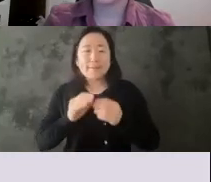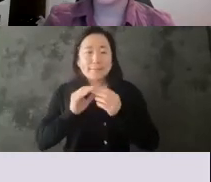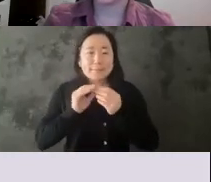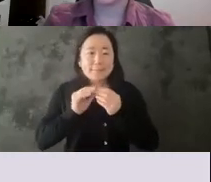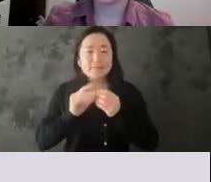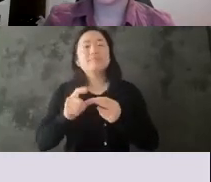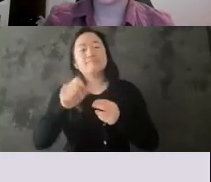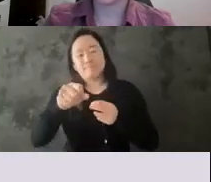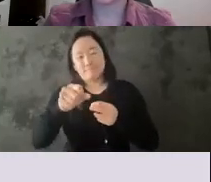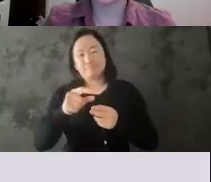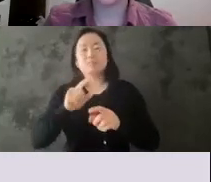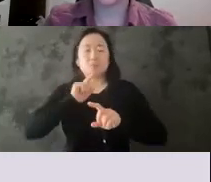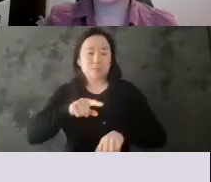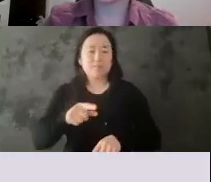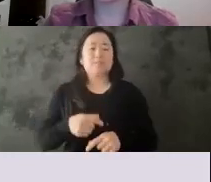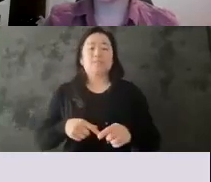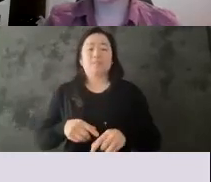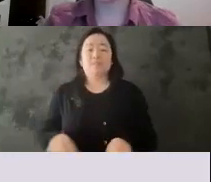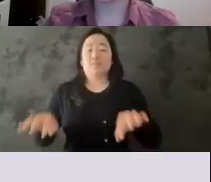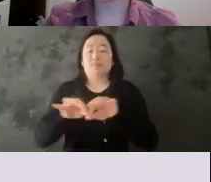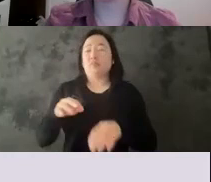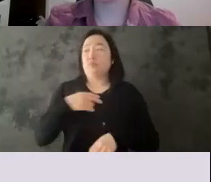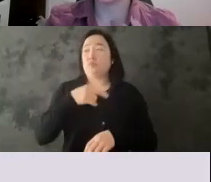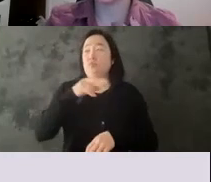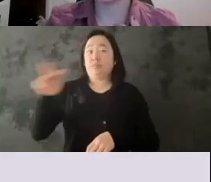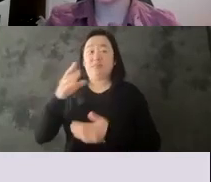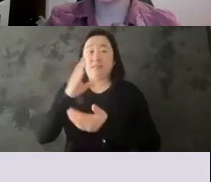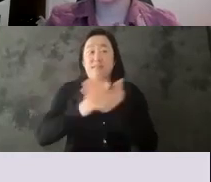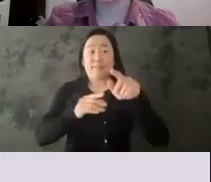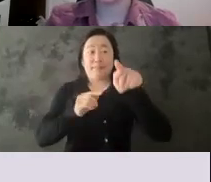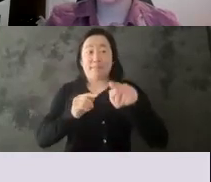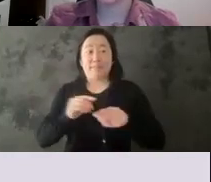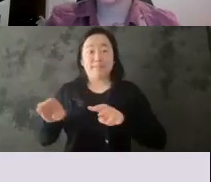Making sure to remain non-judgmental if you're seeing some of these responses in someone.